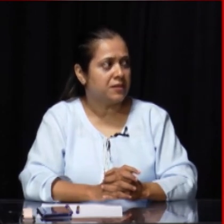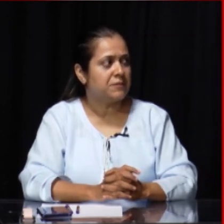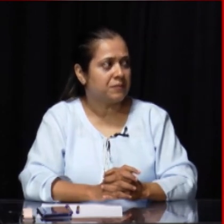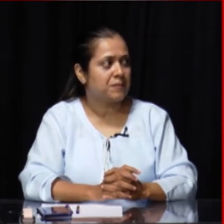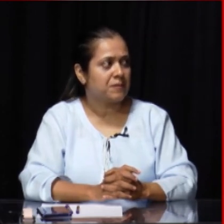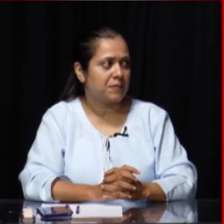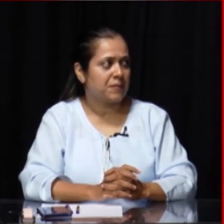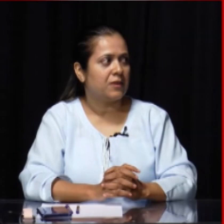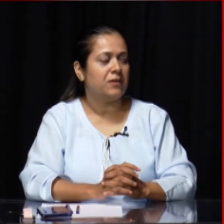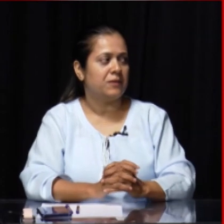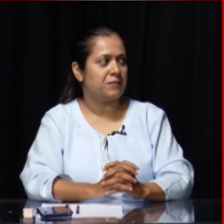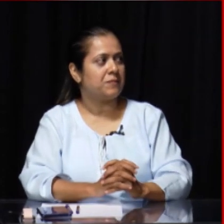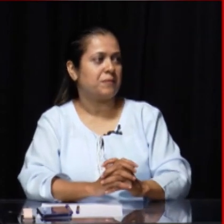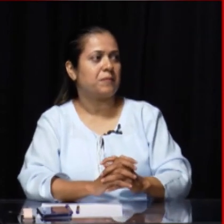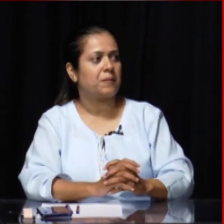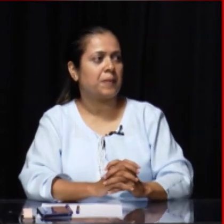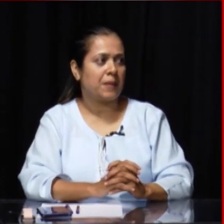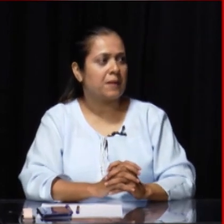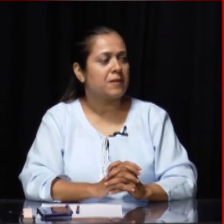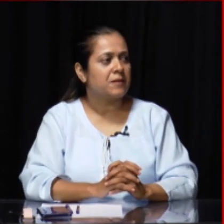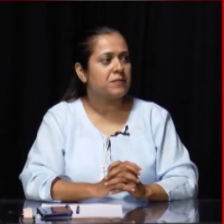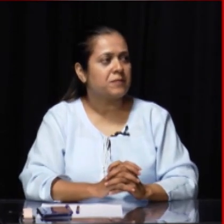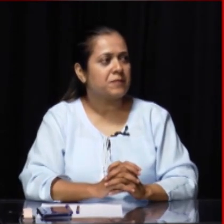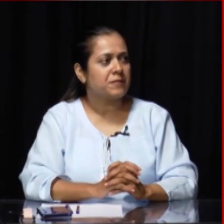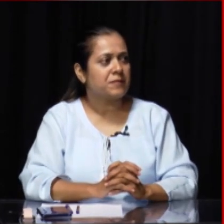difficult. I'll come to that later. Yeah. Gaurish.